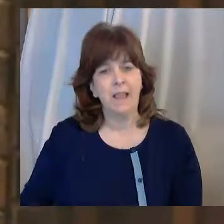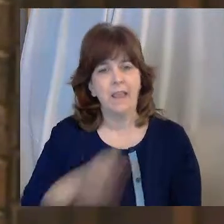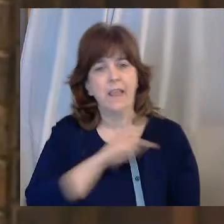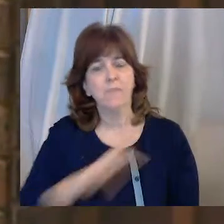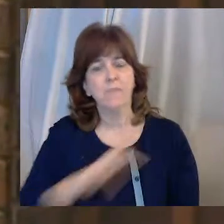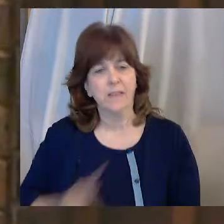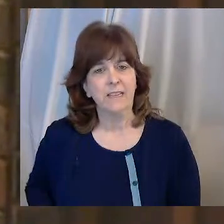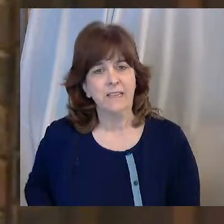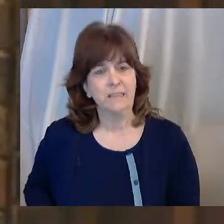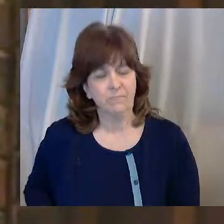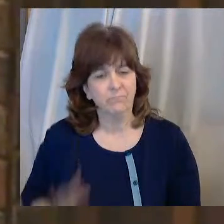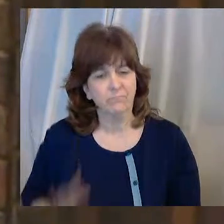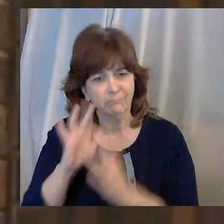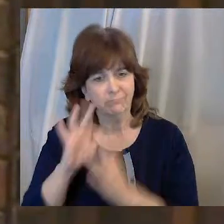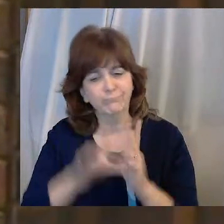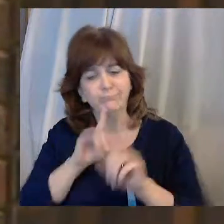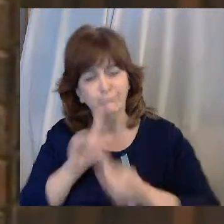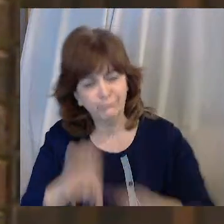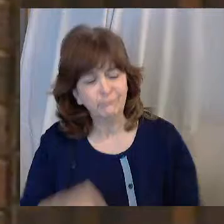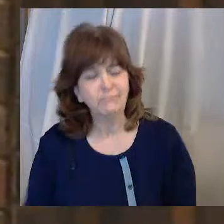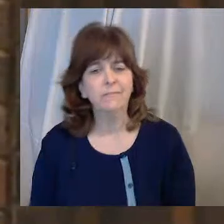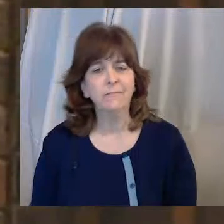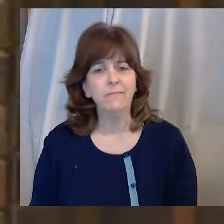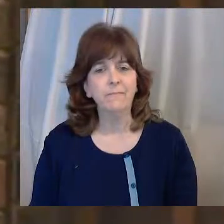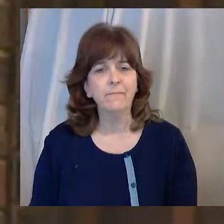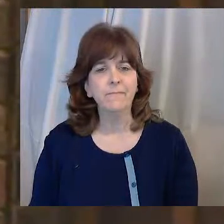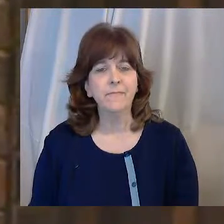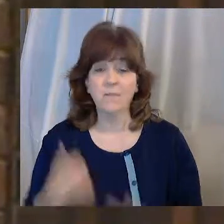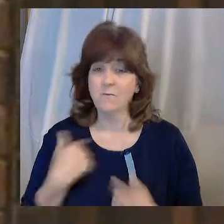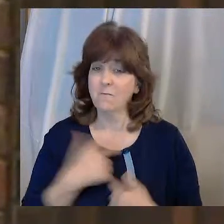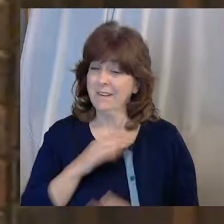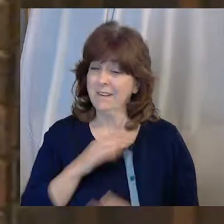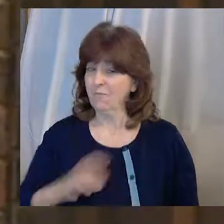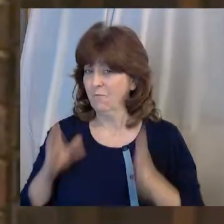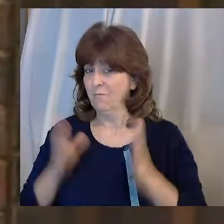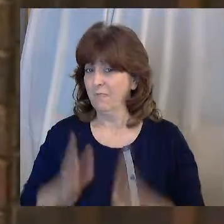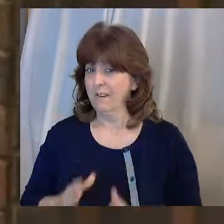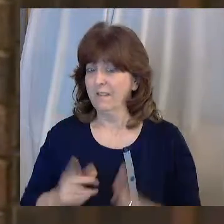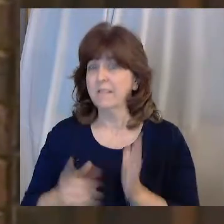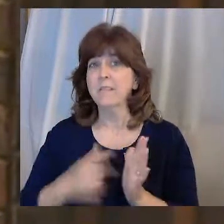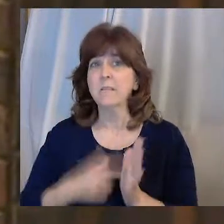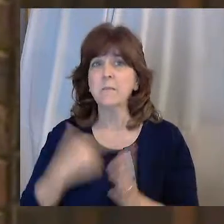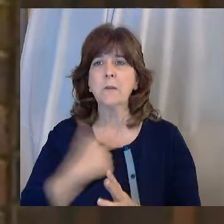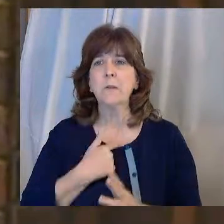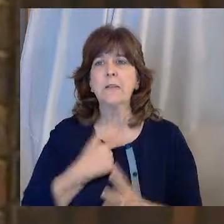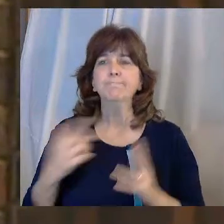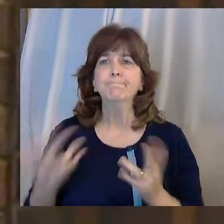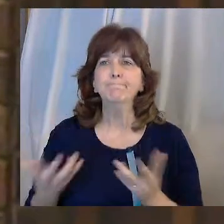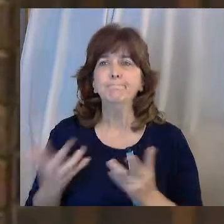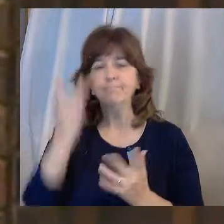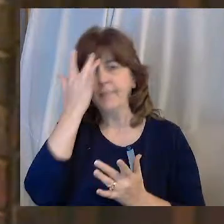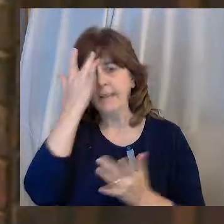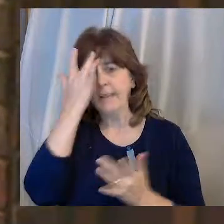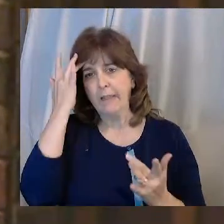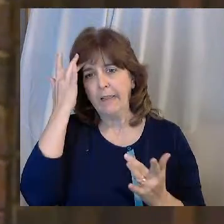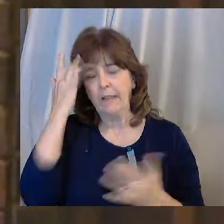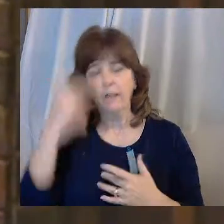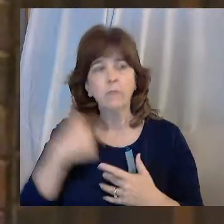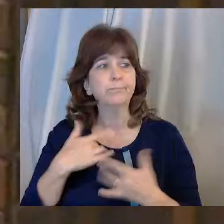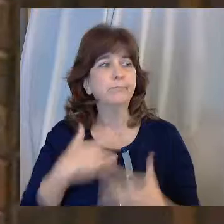As Christians, we may, from time to time, forget when we think out about our involvement in the